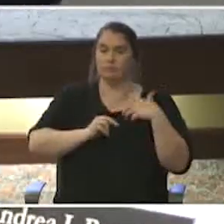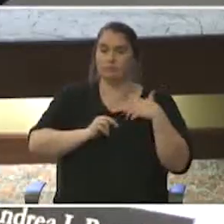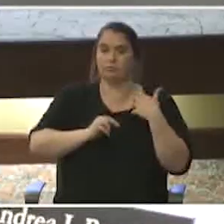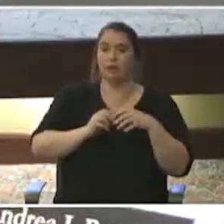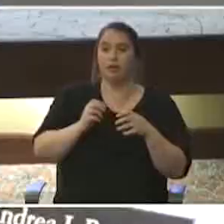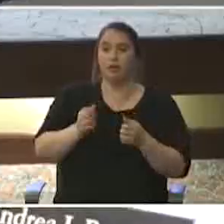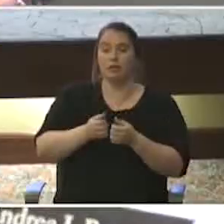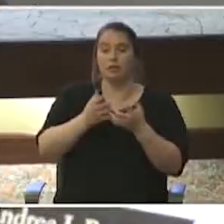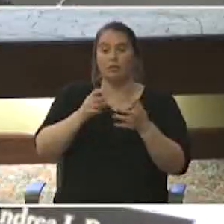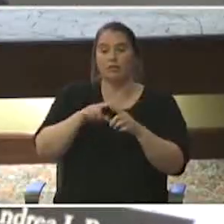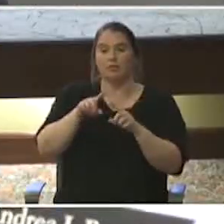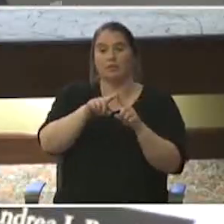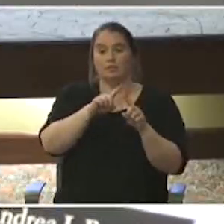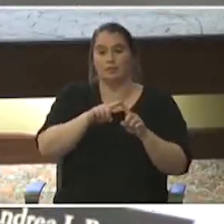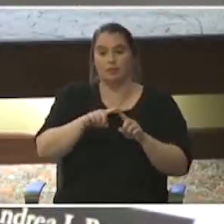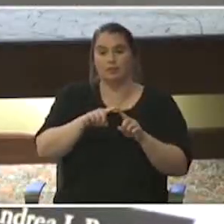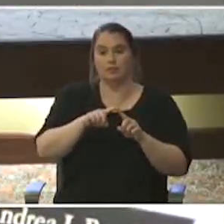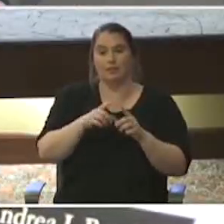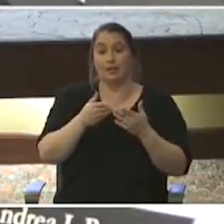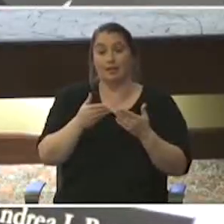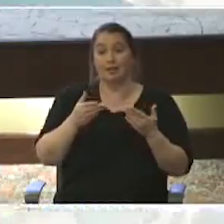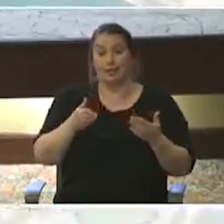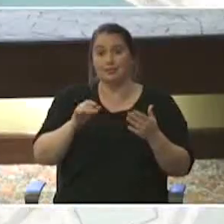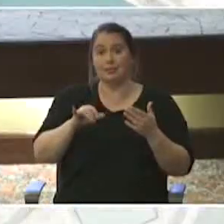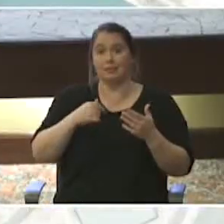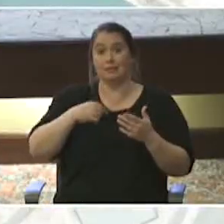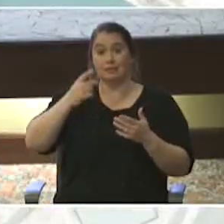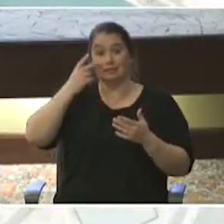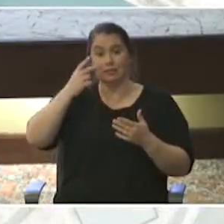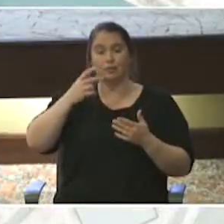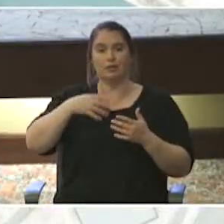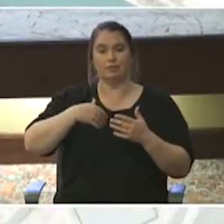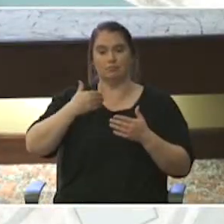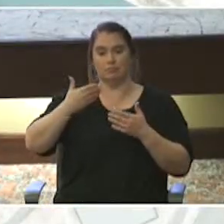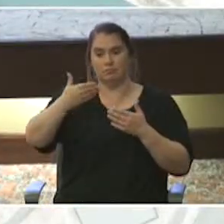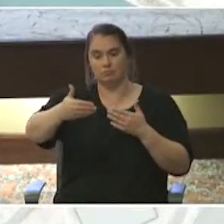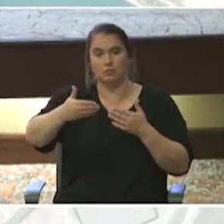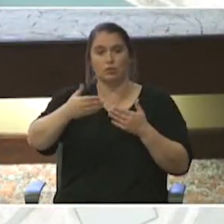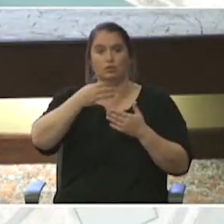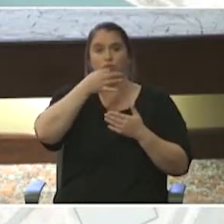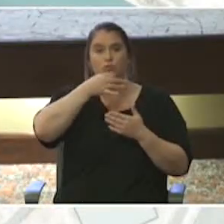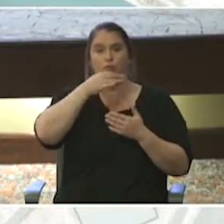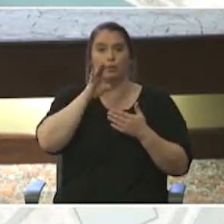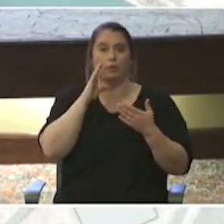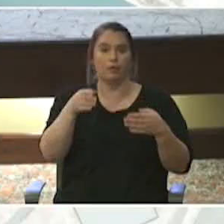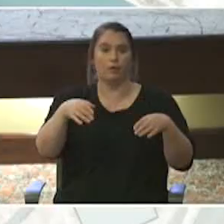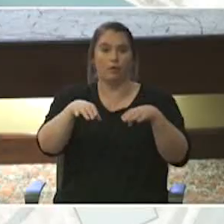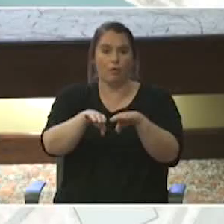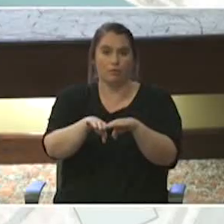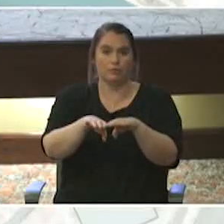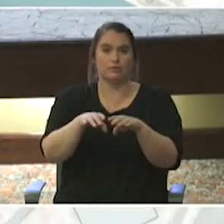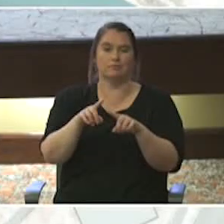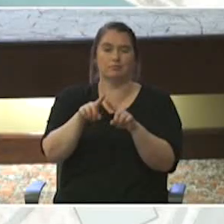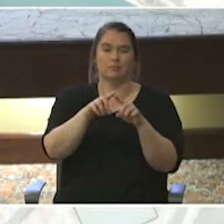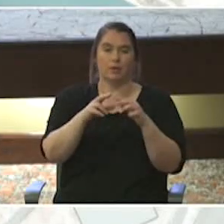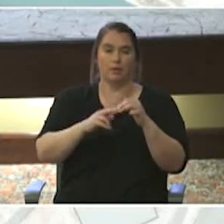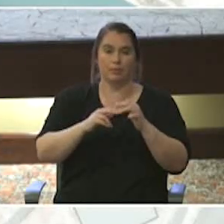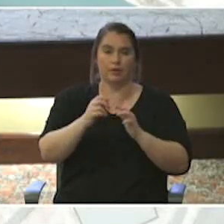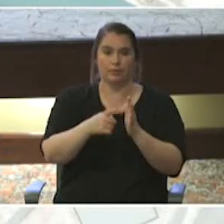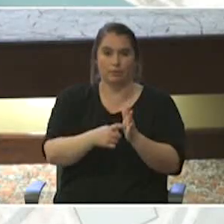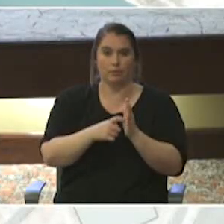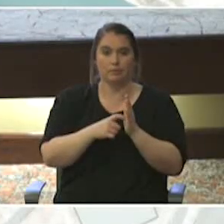been commencing and getting ready to close here is the riverfront property. And so assembling this is